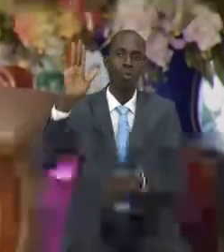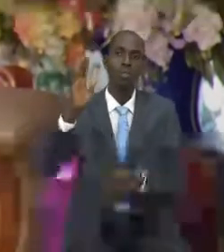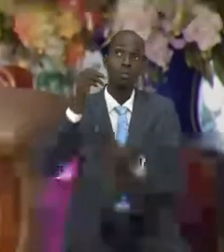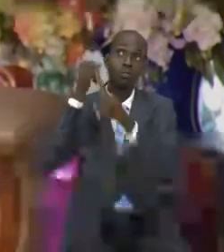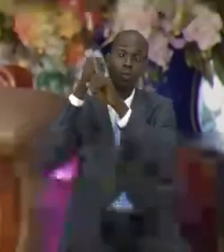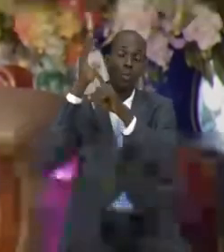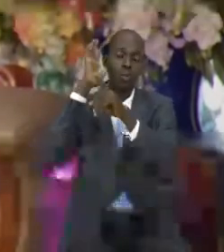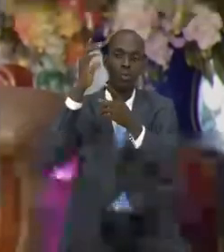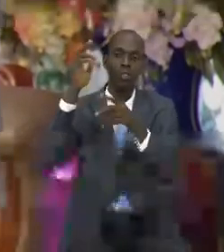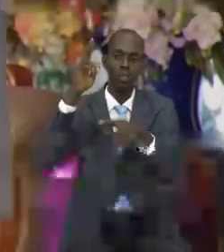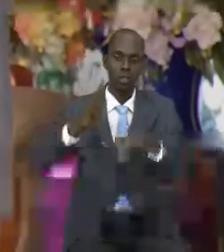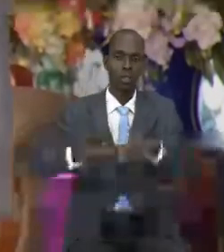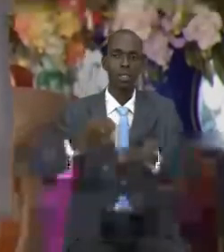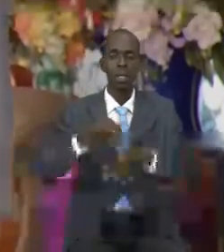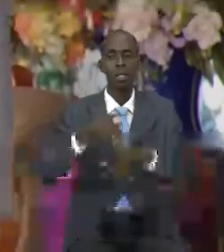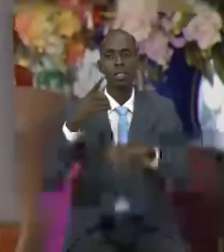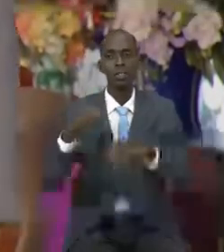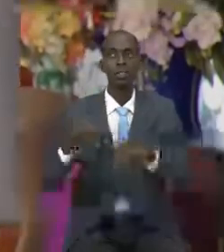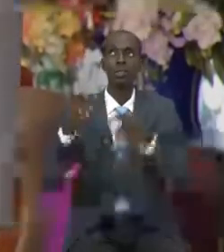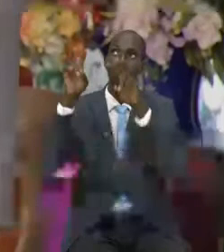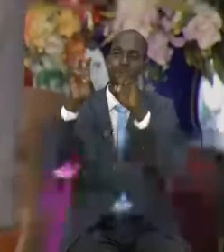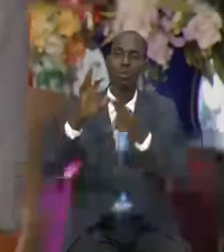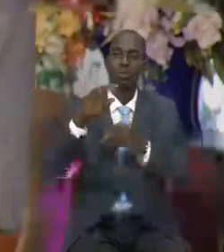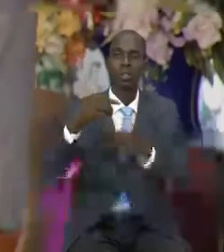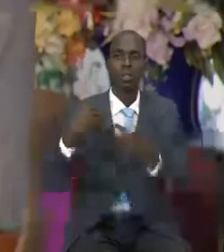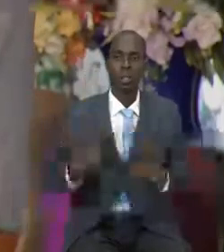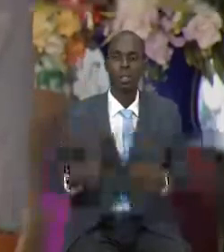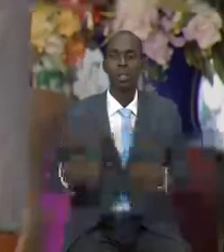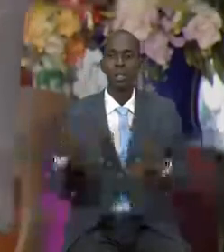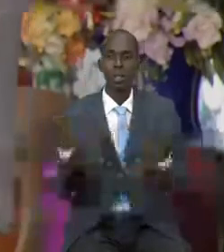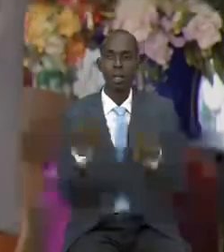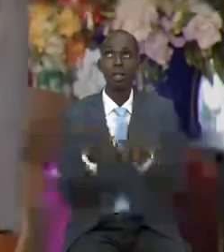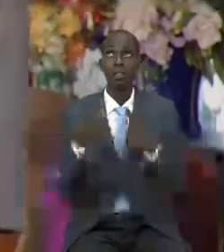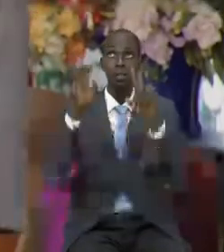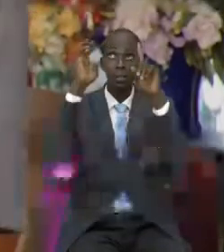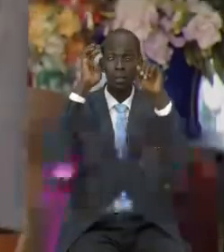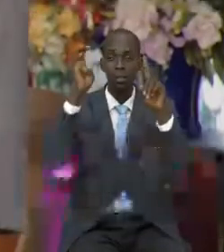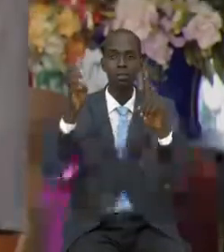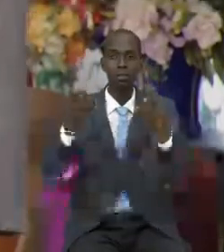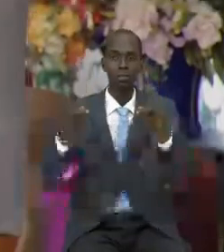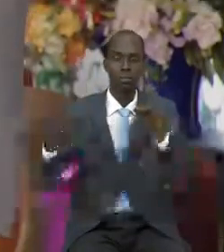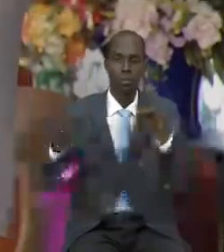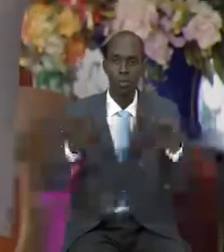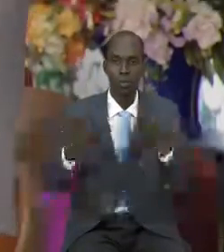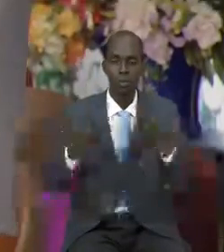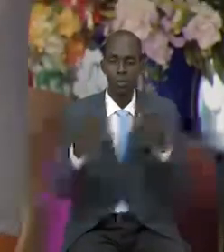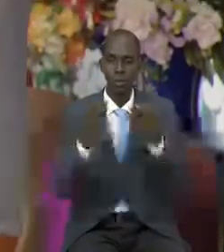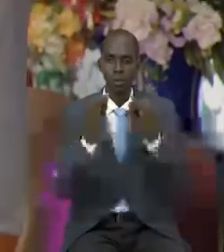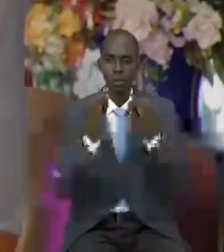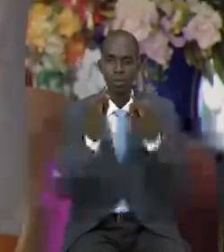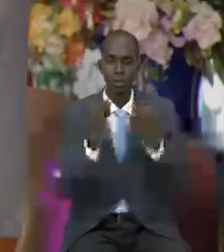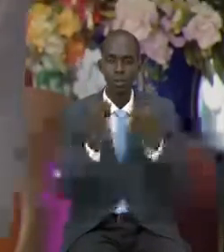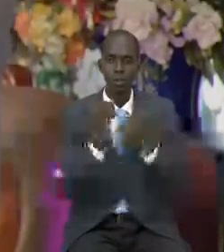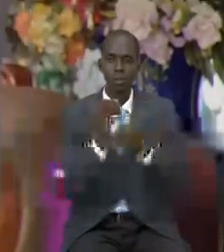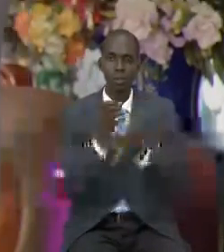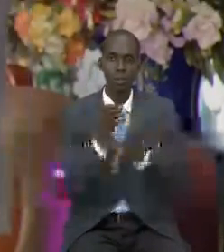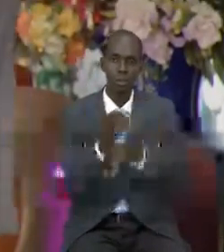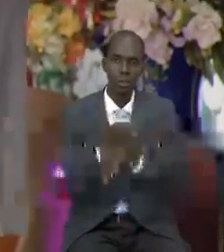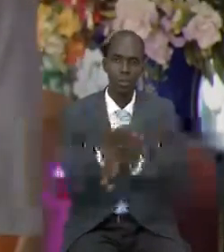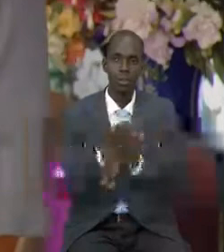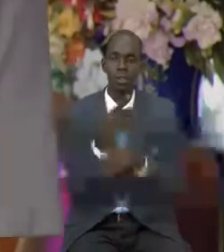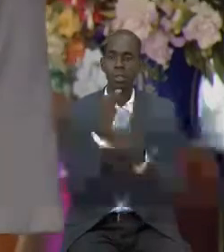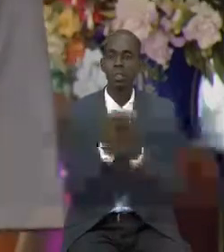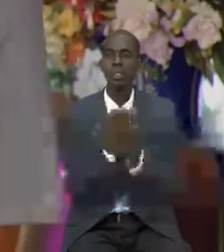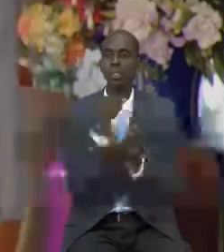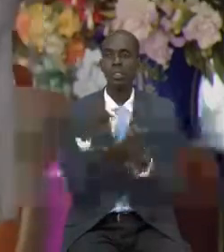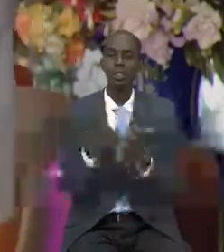heart. As he directs, as he controls, as he instructs, and as he counsels, and he says, this is the